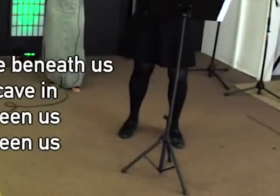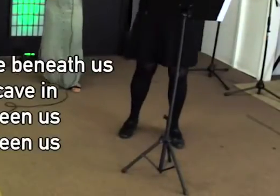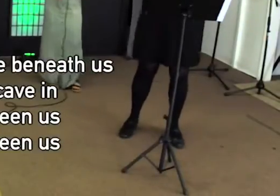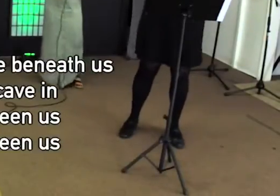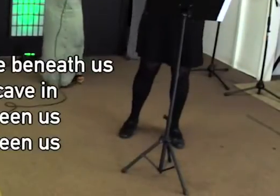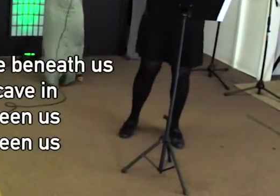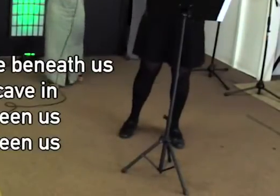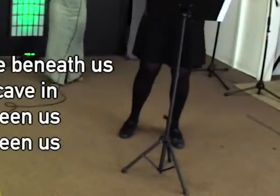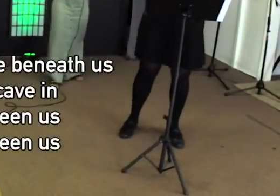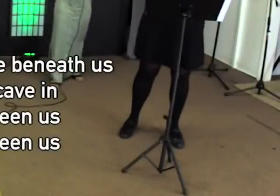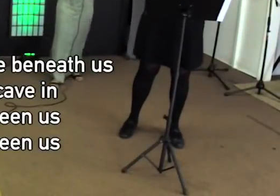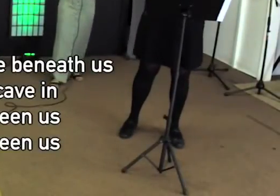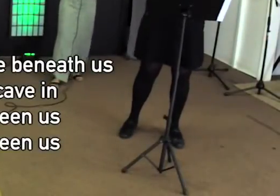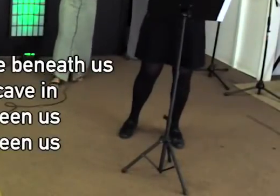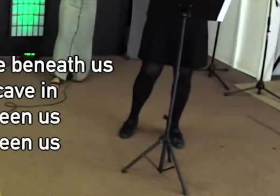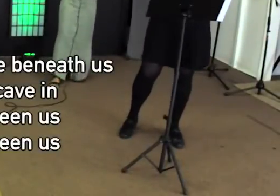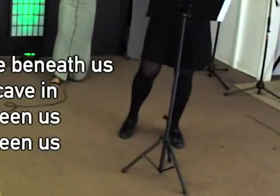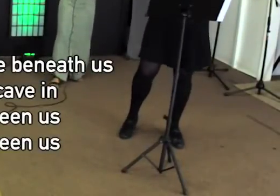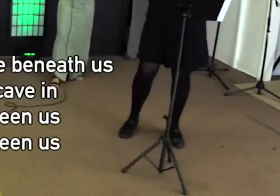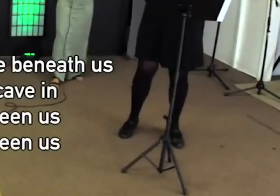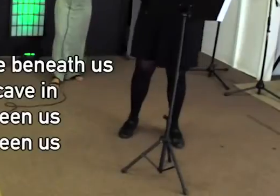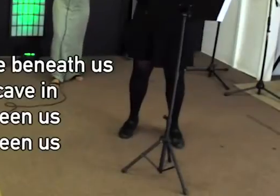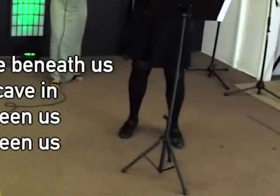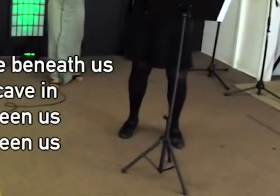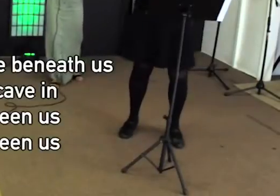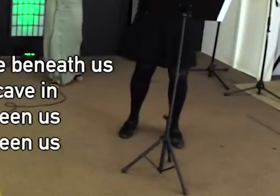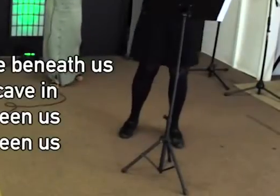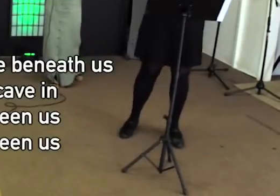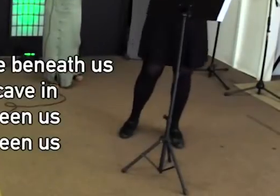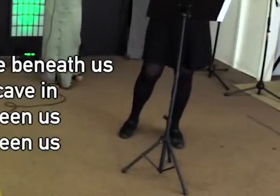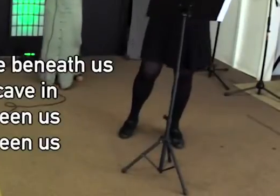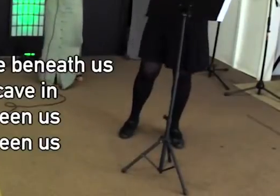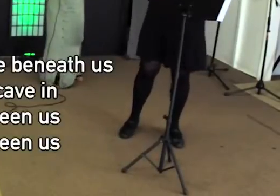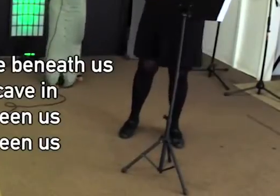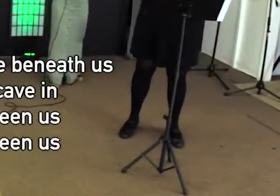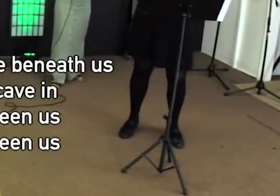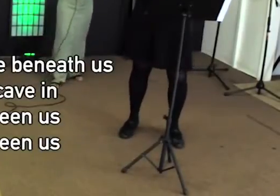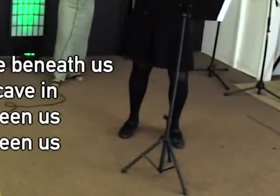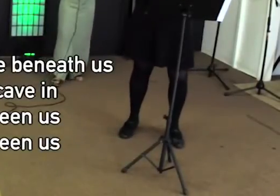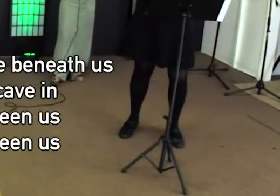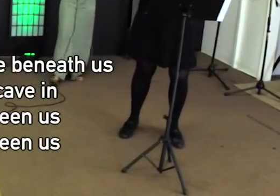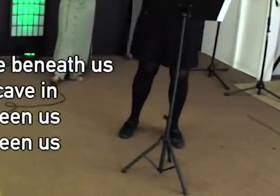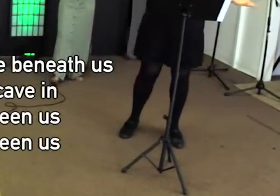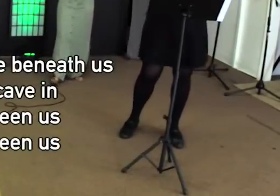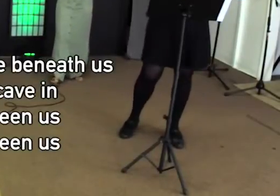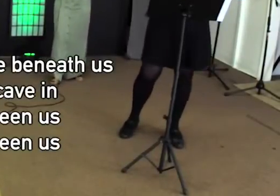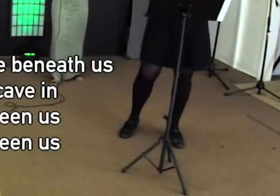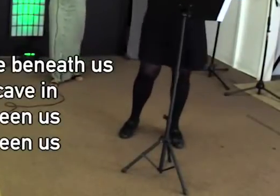Amen.